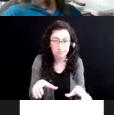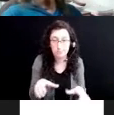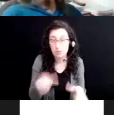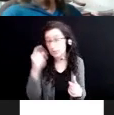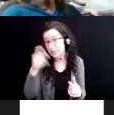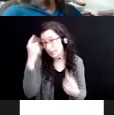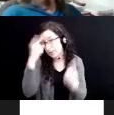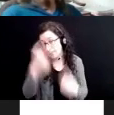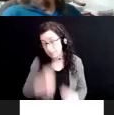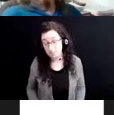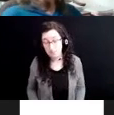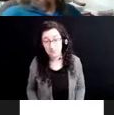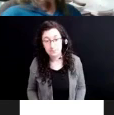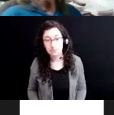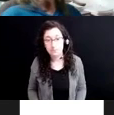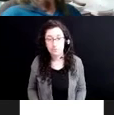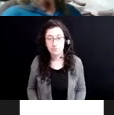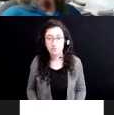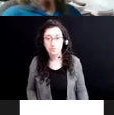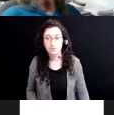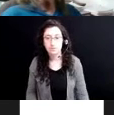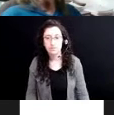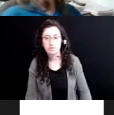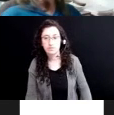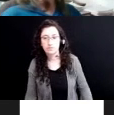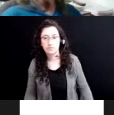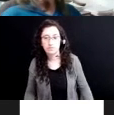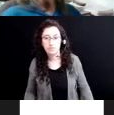And then some things to think about